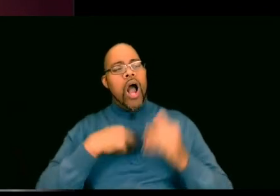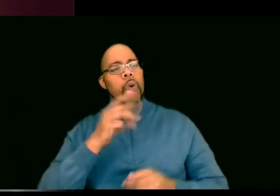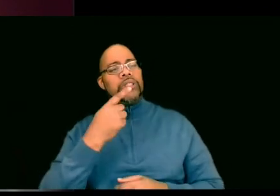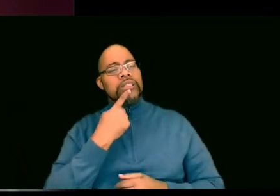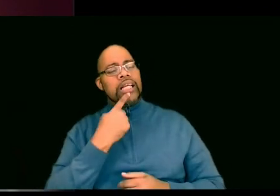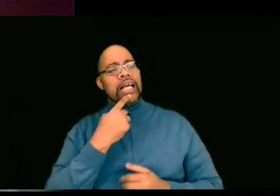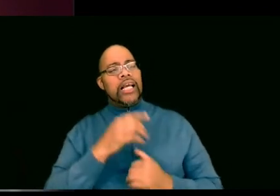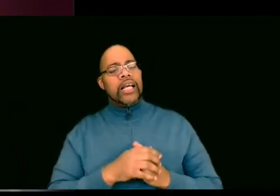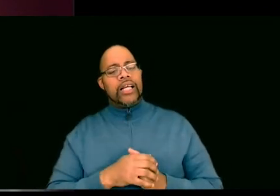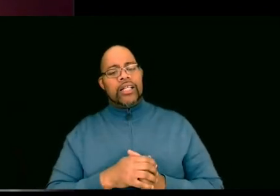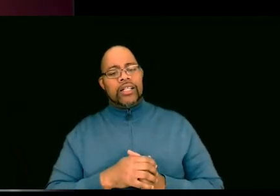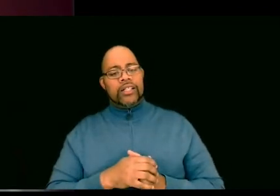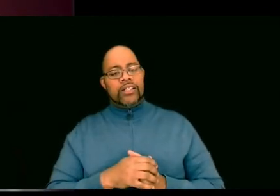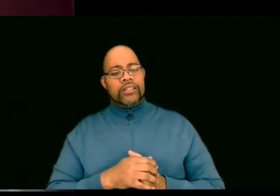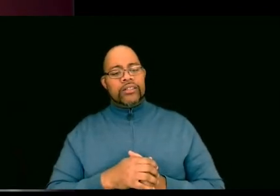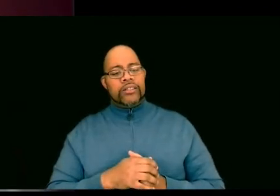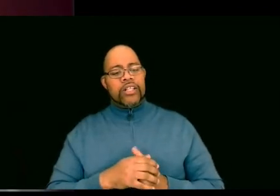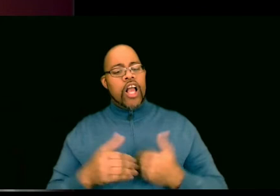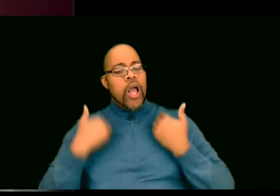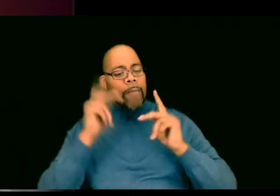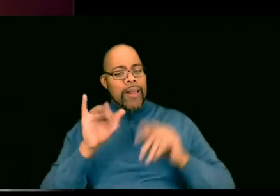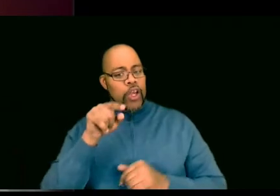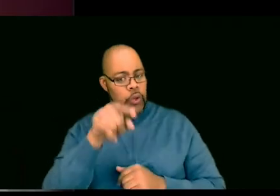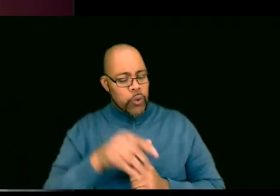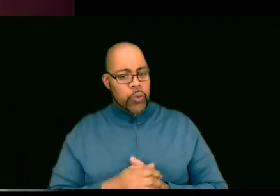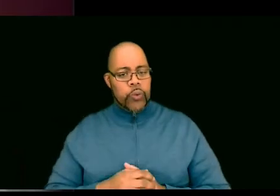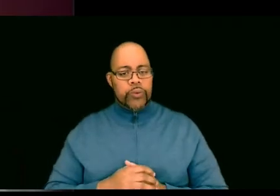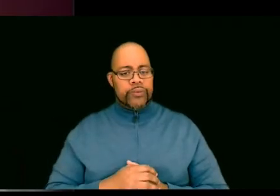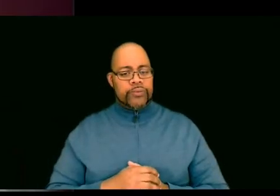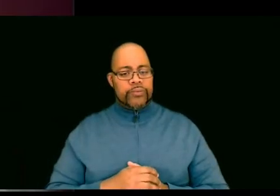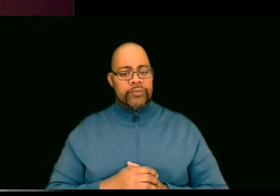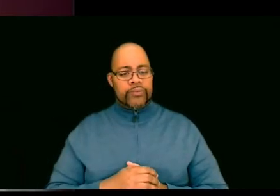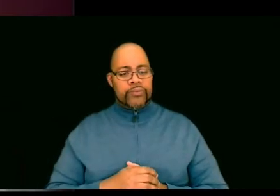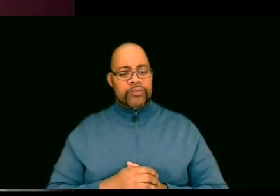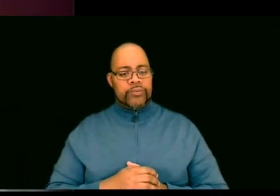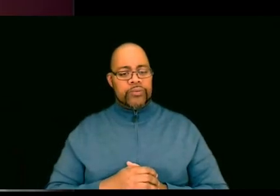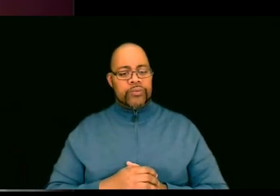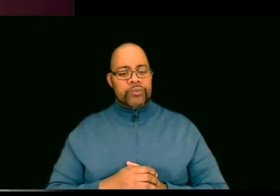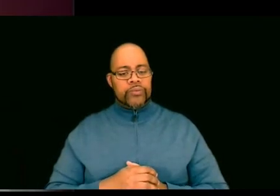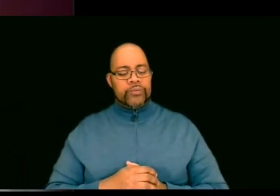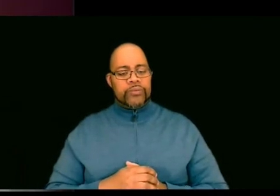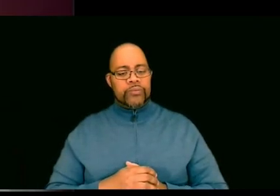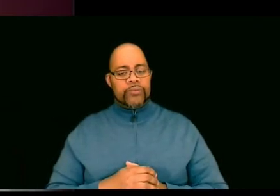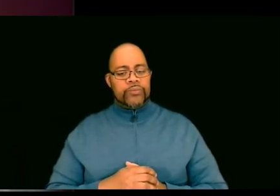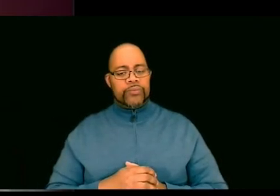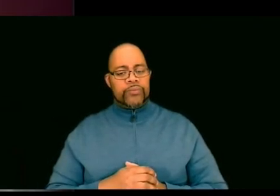you know, what I would say to young people like yourselves,